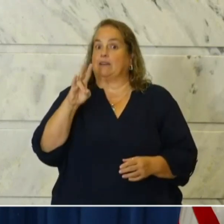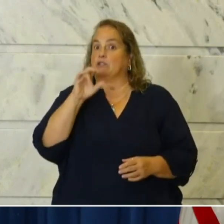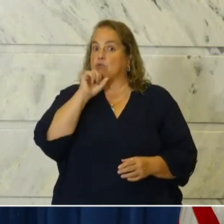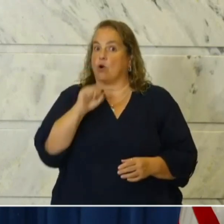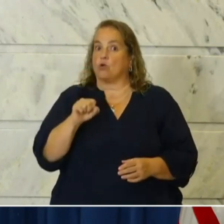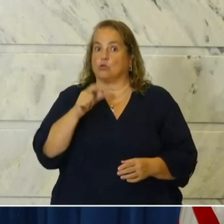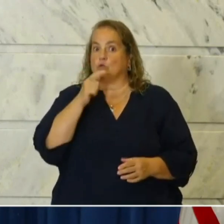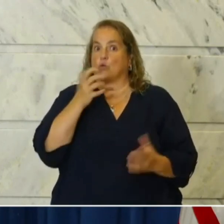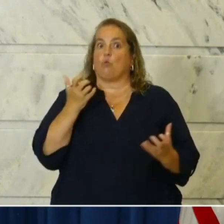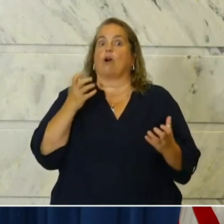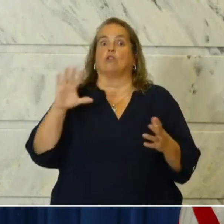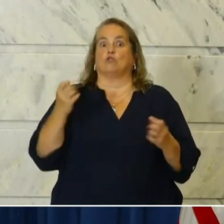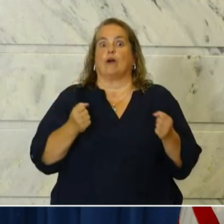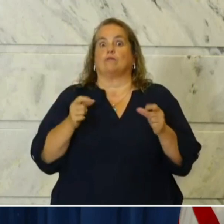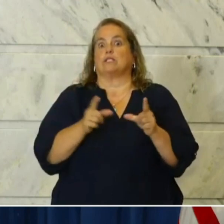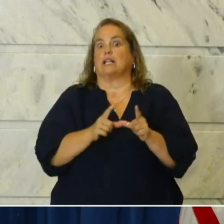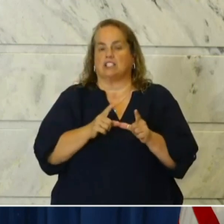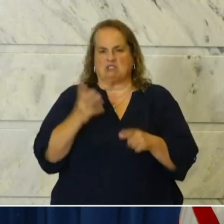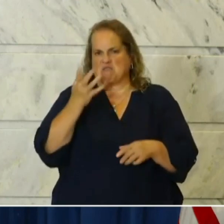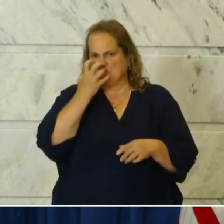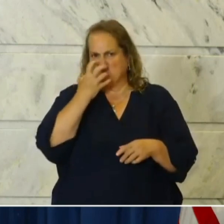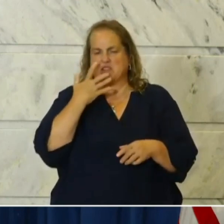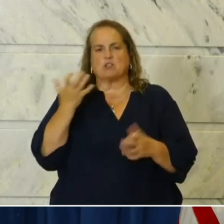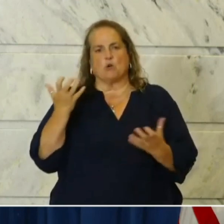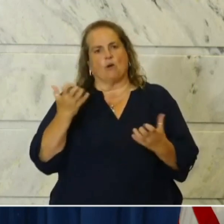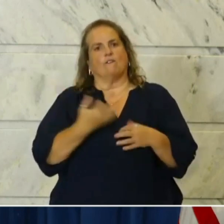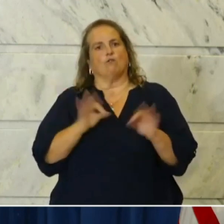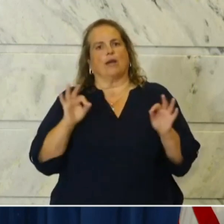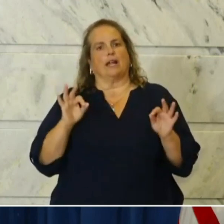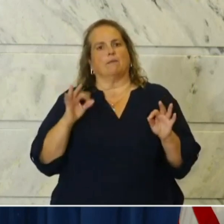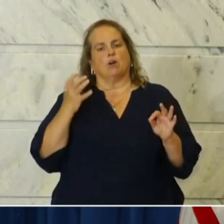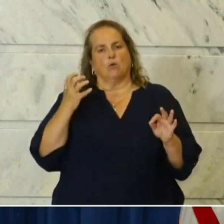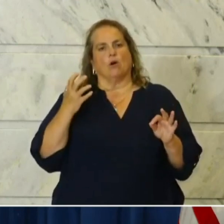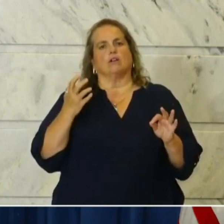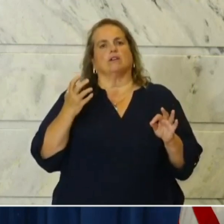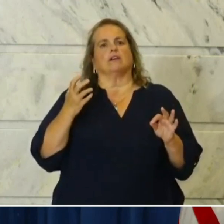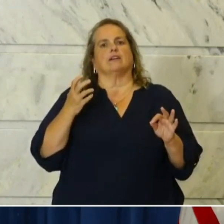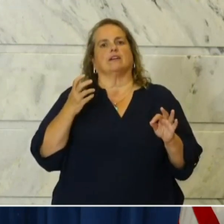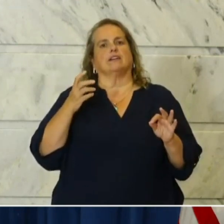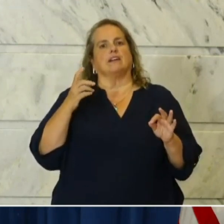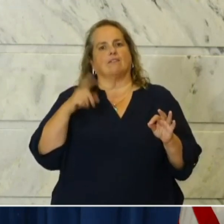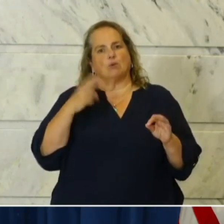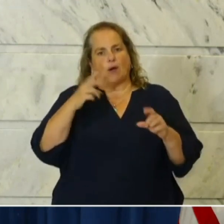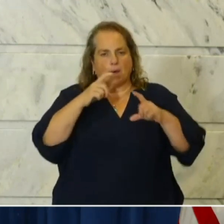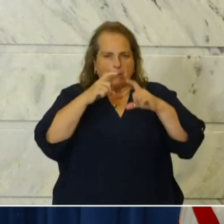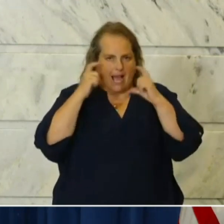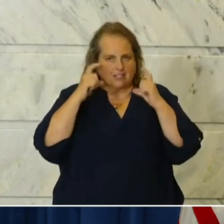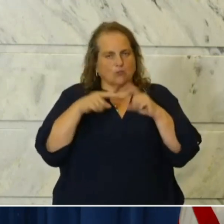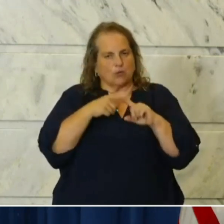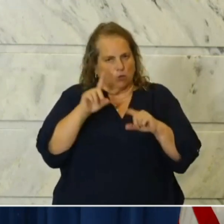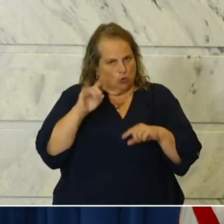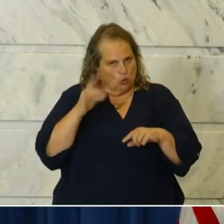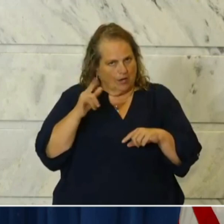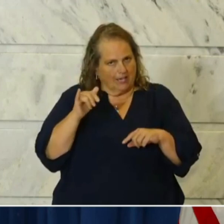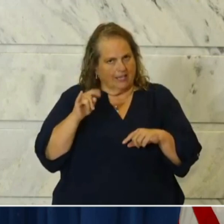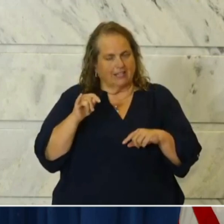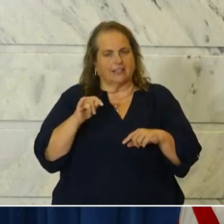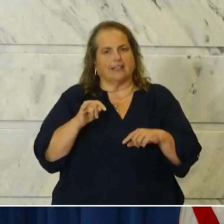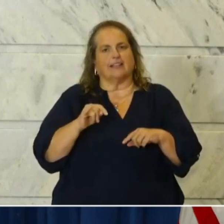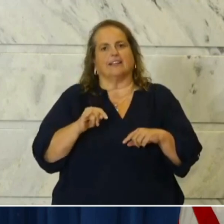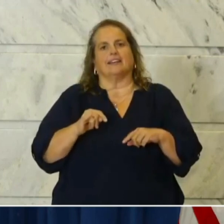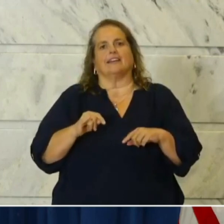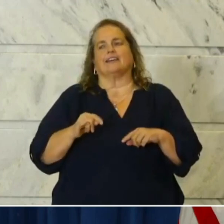out there that are really angry because they want a little bit of freedom, that they have to use responsibly and wear a mask when they're doing it and not go see more than 10